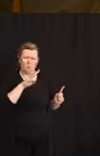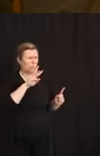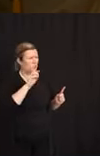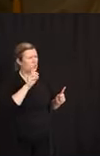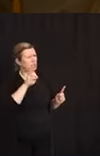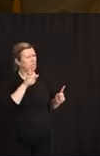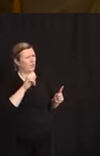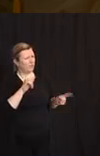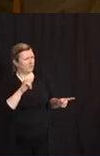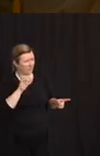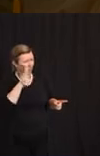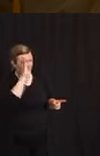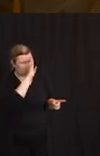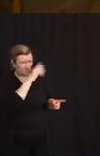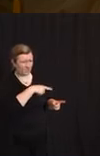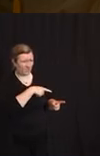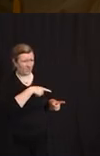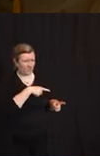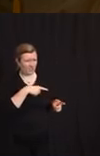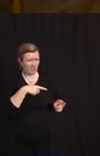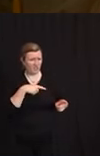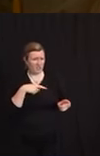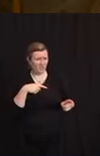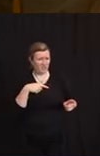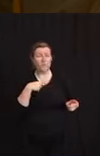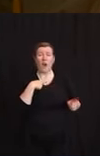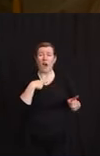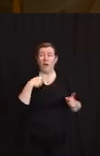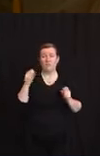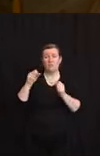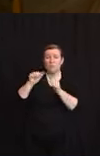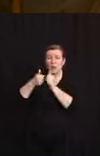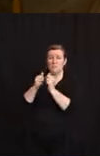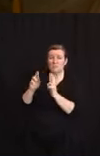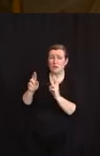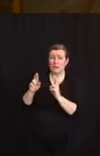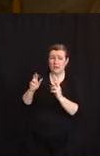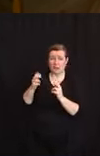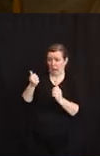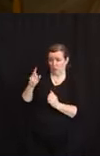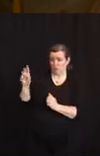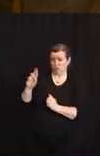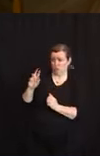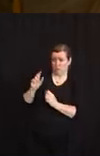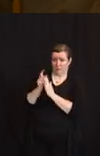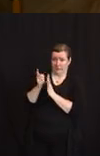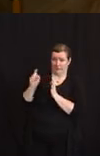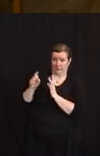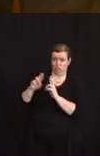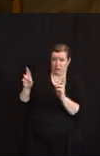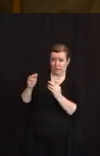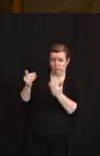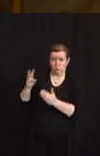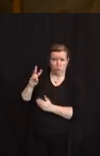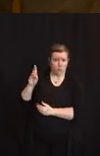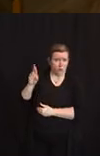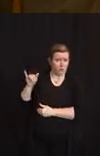on reserve. It's ready to go at a moment's notice, and that's exactly how we wanted it to stand